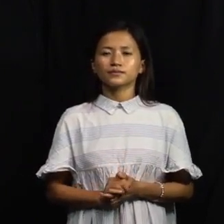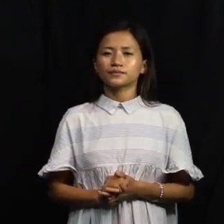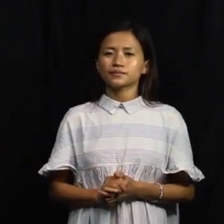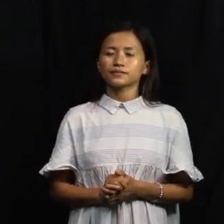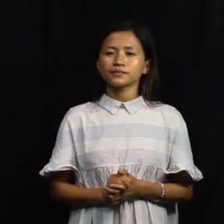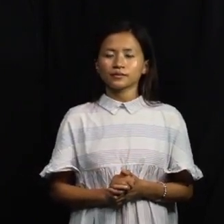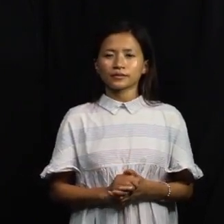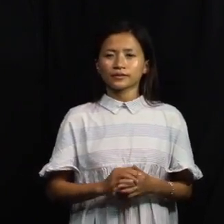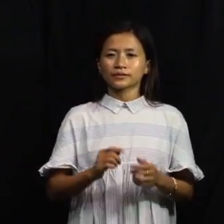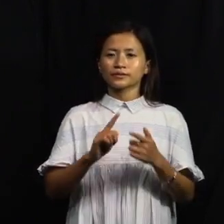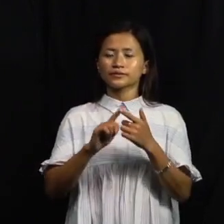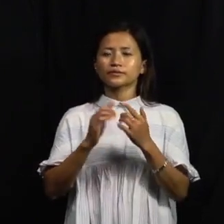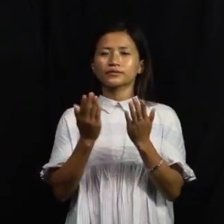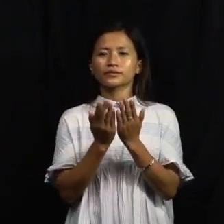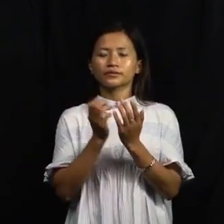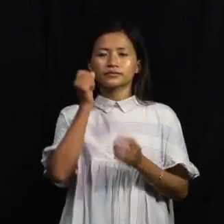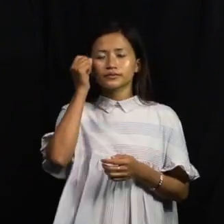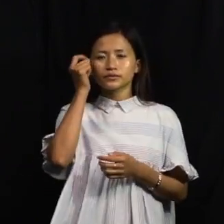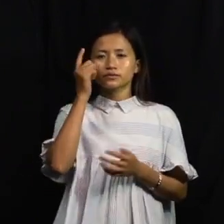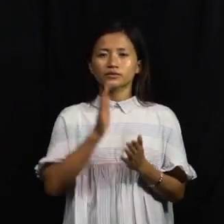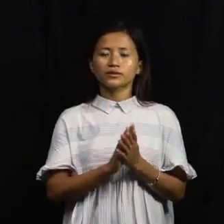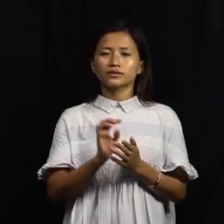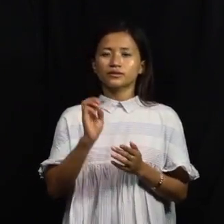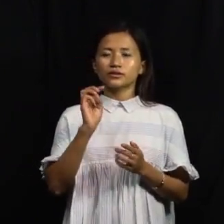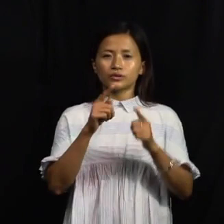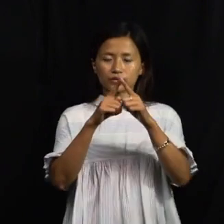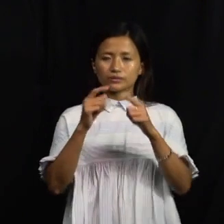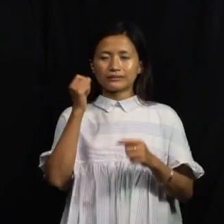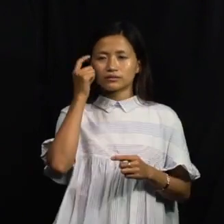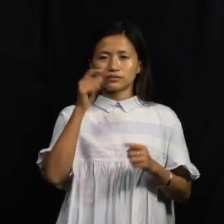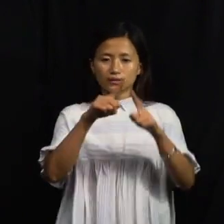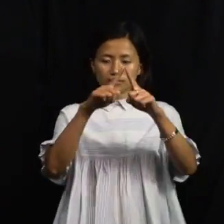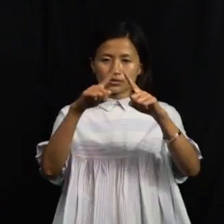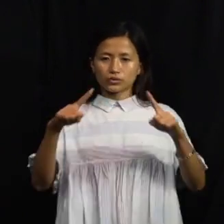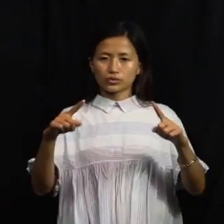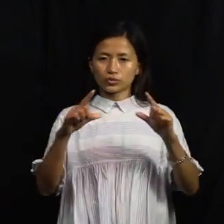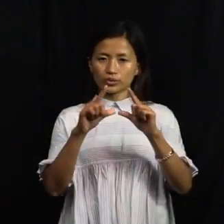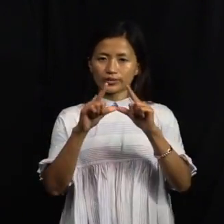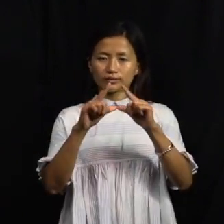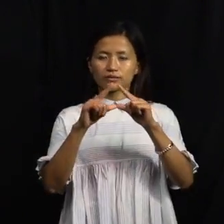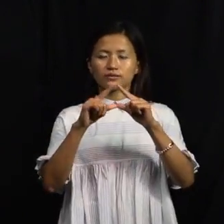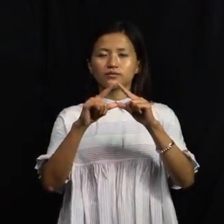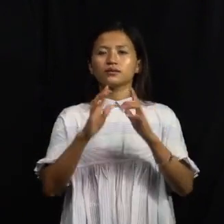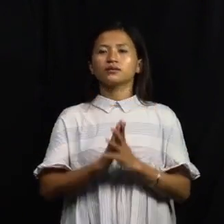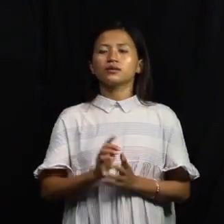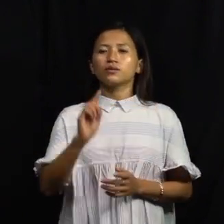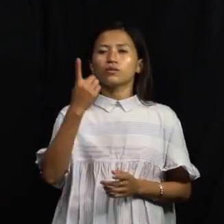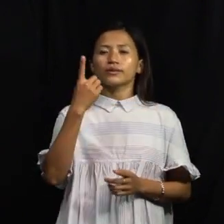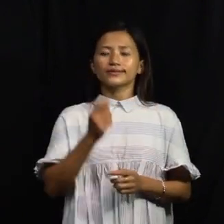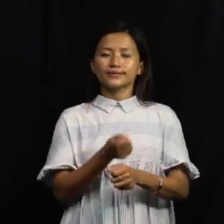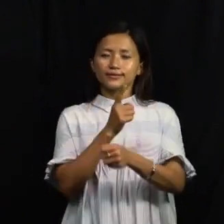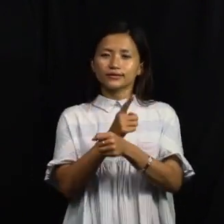education, education is understood as a triangle. Okay, so in the triangle, one is the